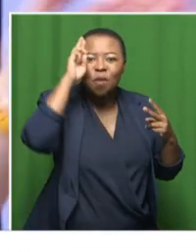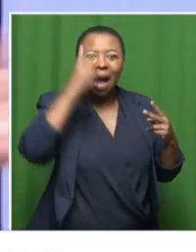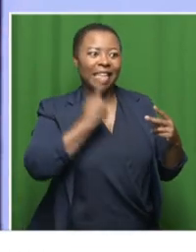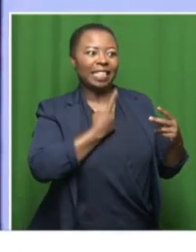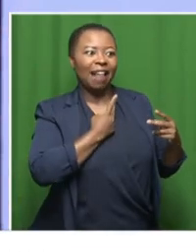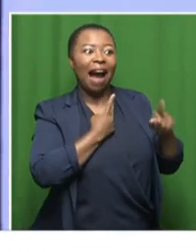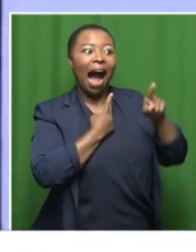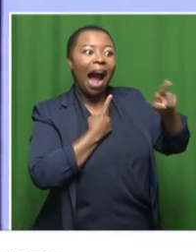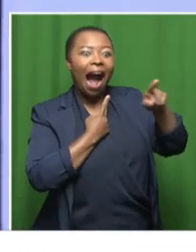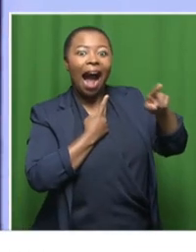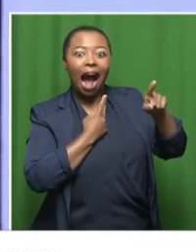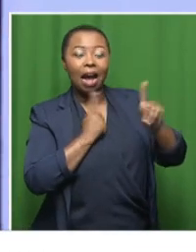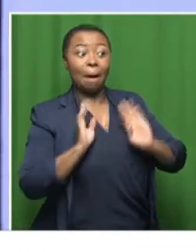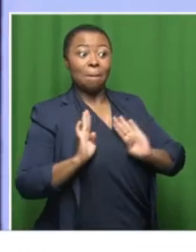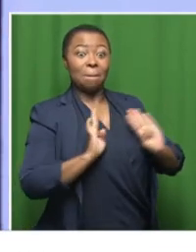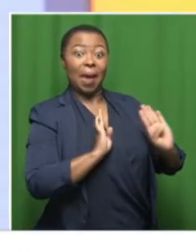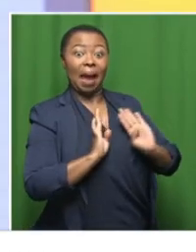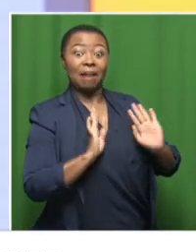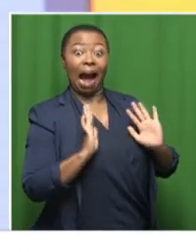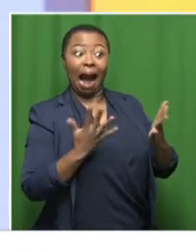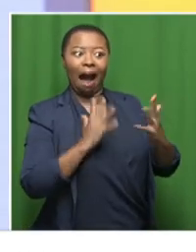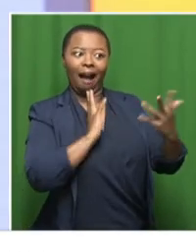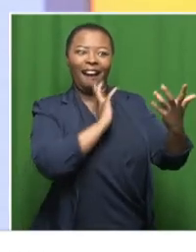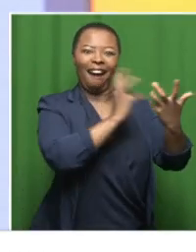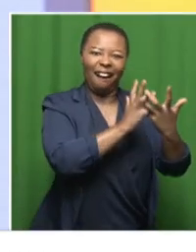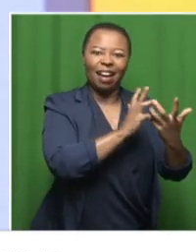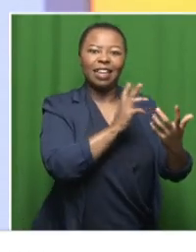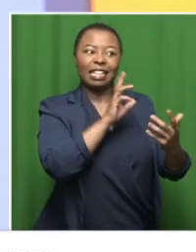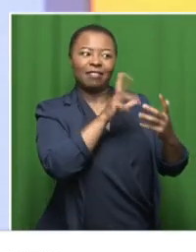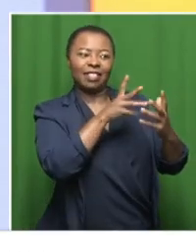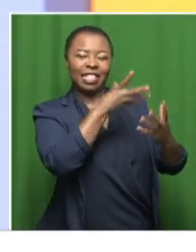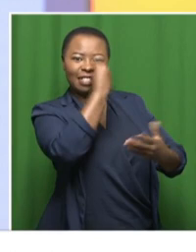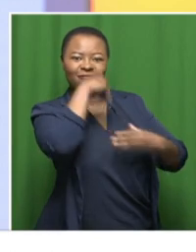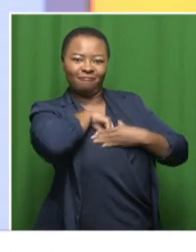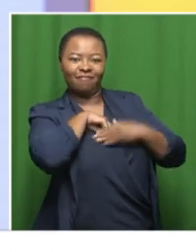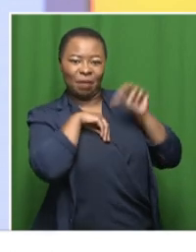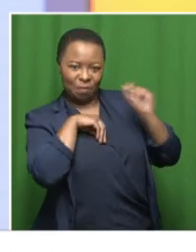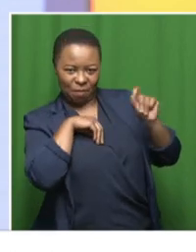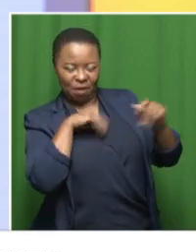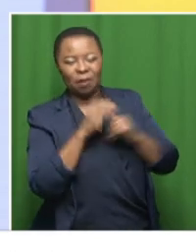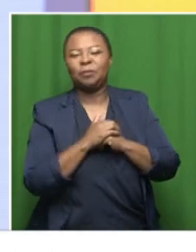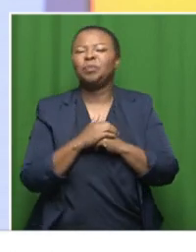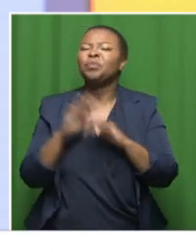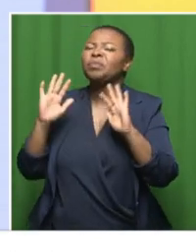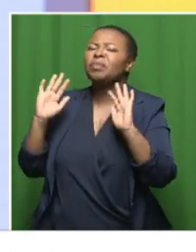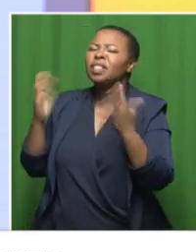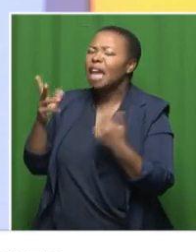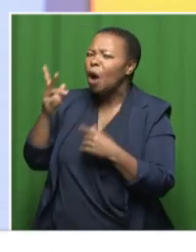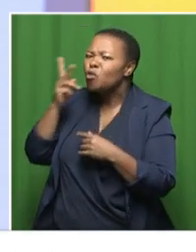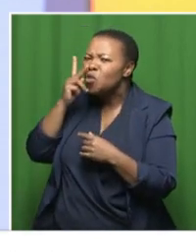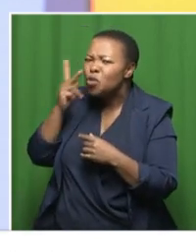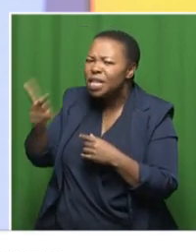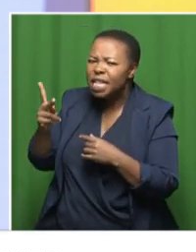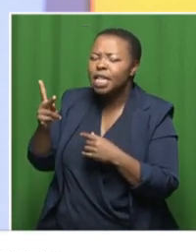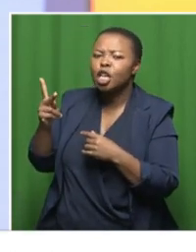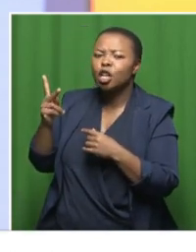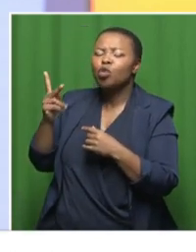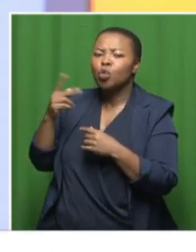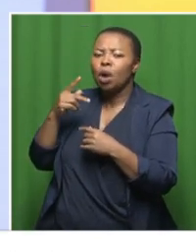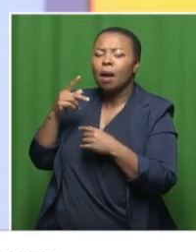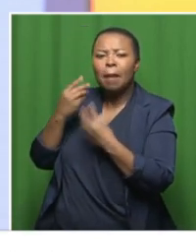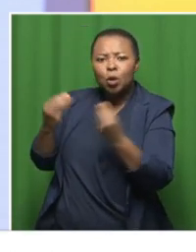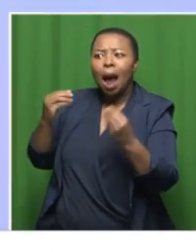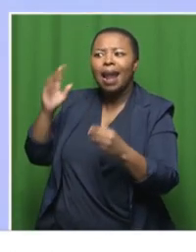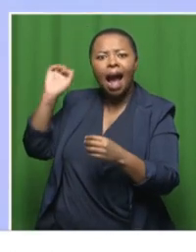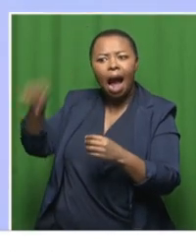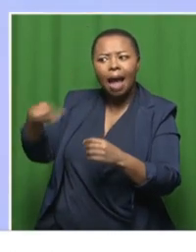of this is a better way to go. So how do you gauge or how do you ensure that kids actually understand the message that's been passed by